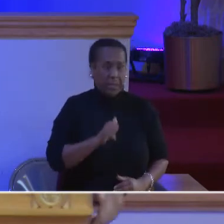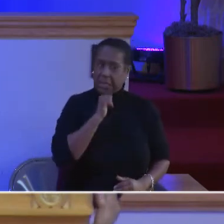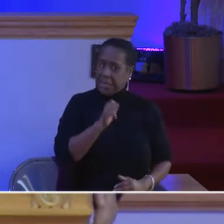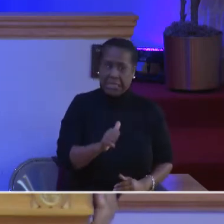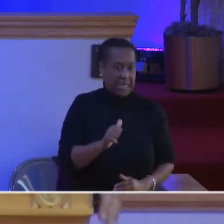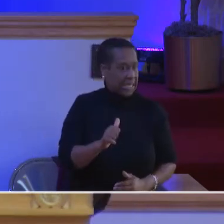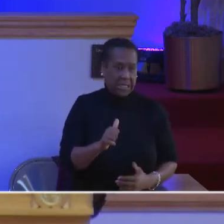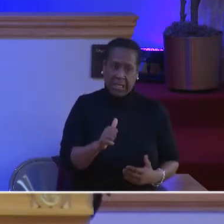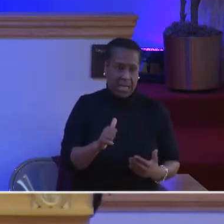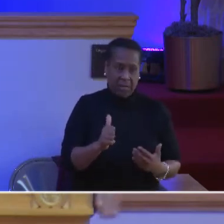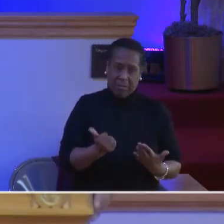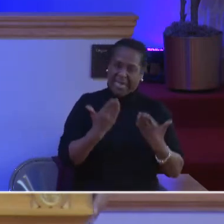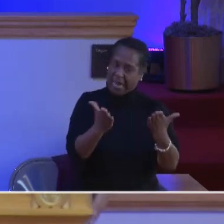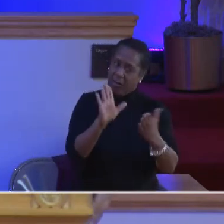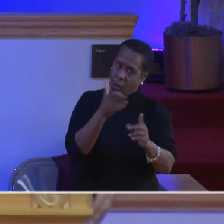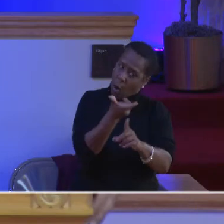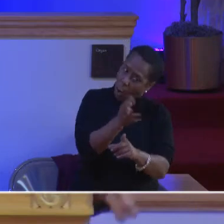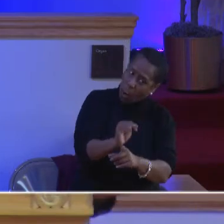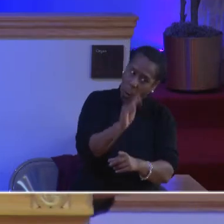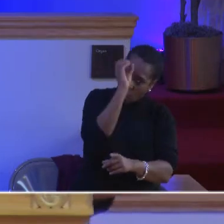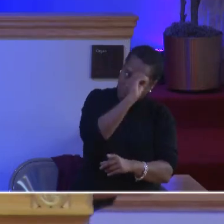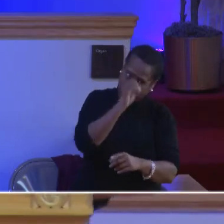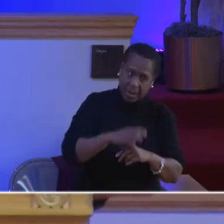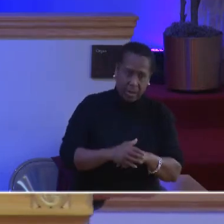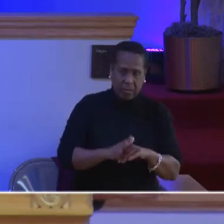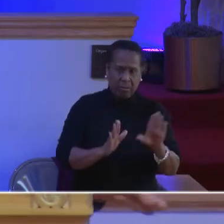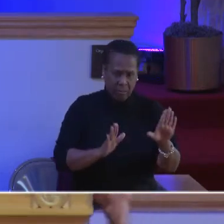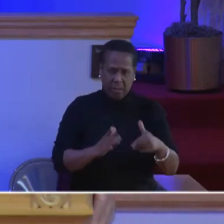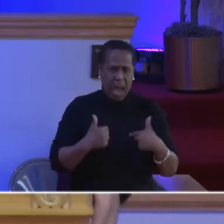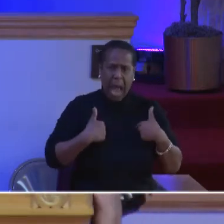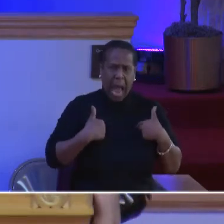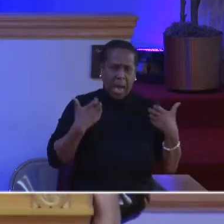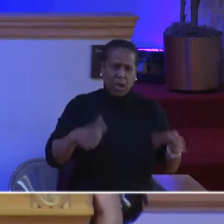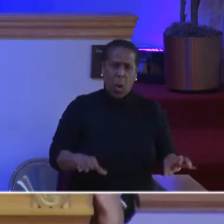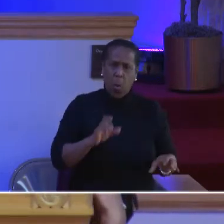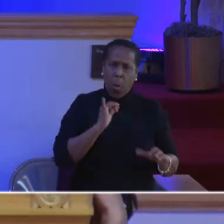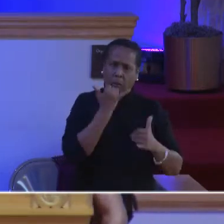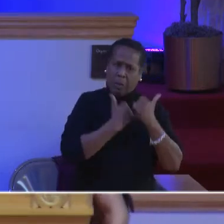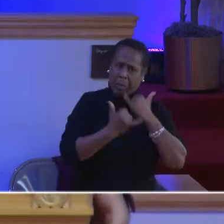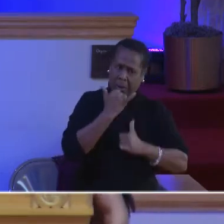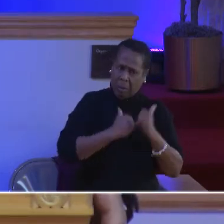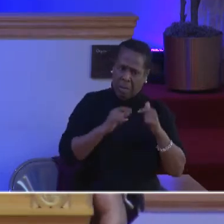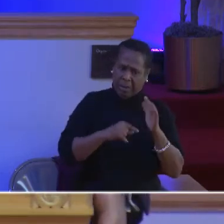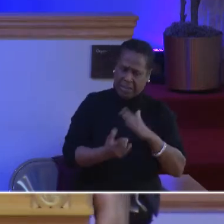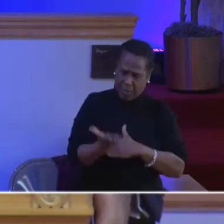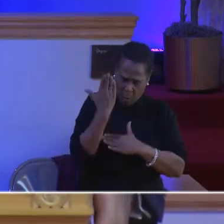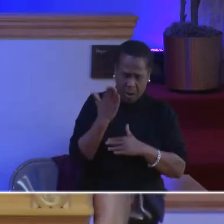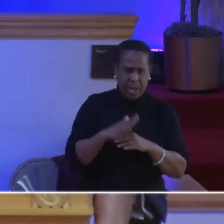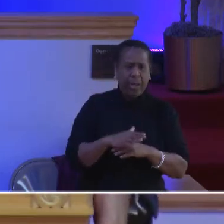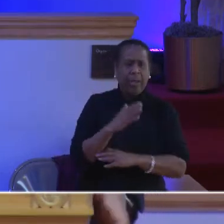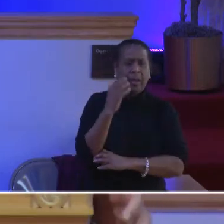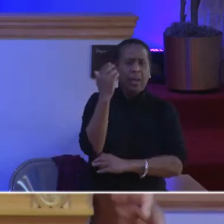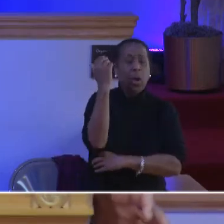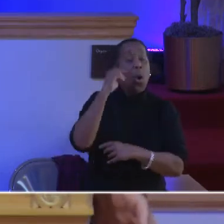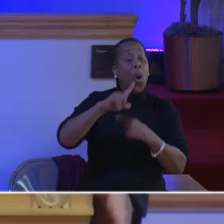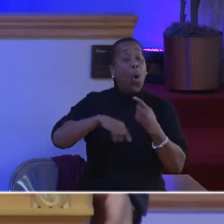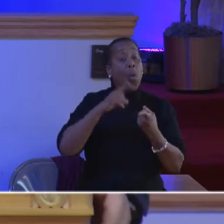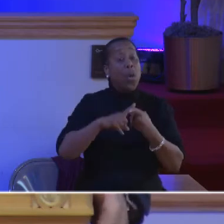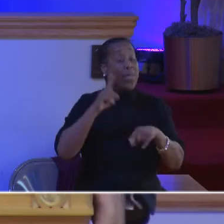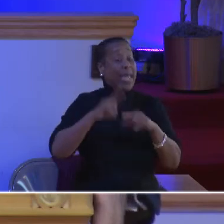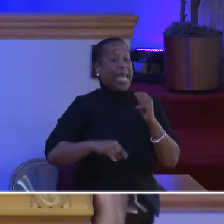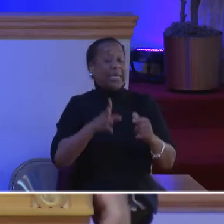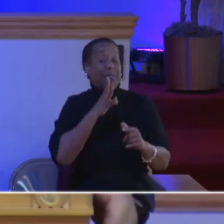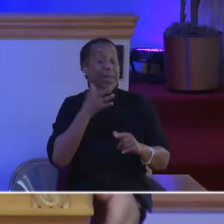render her own opinion. Now, don't get me wrong. I don't want to be misinterpreted this morning to say that women can't speak